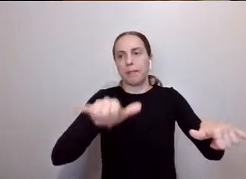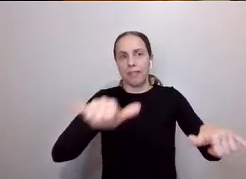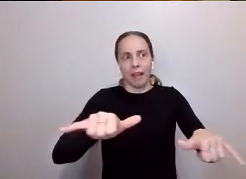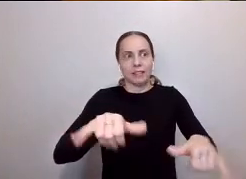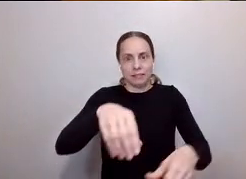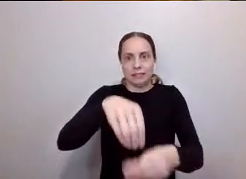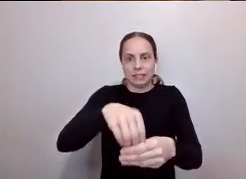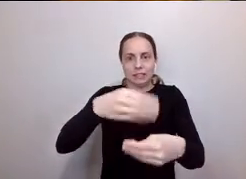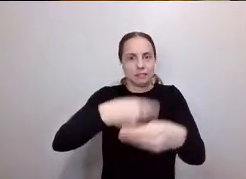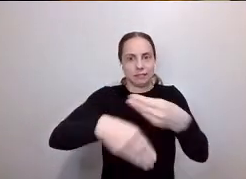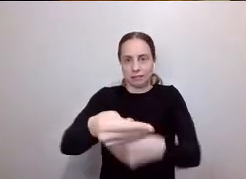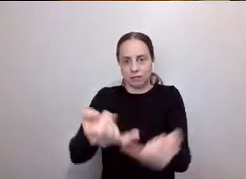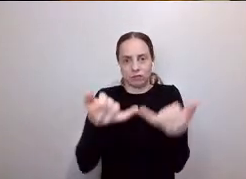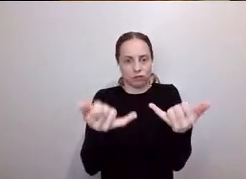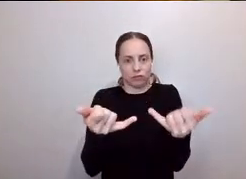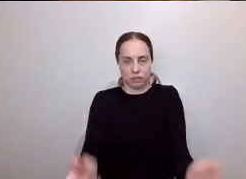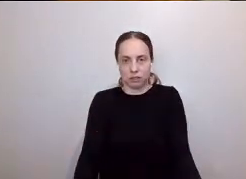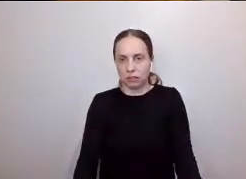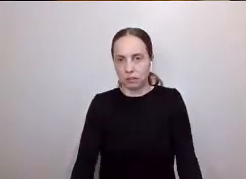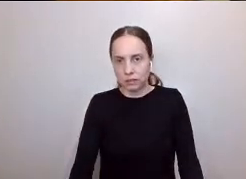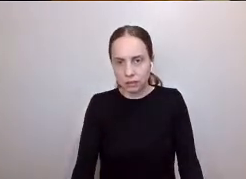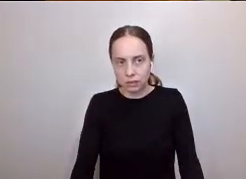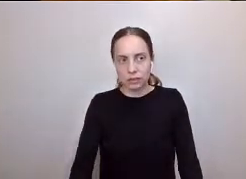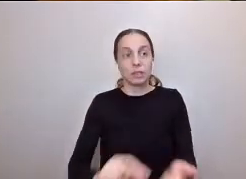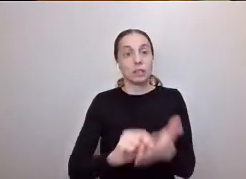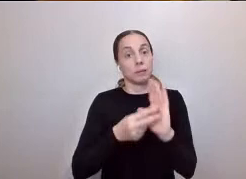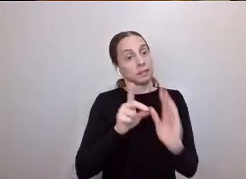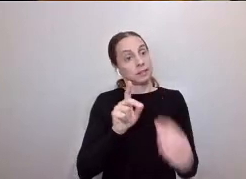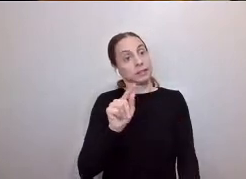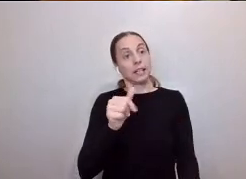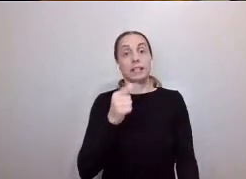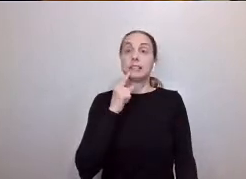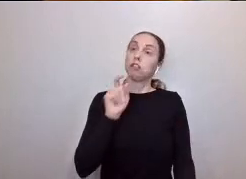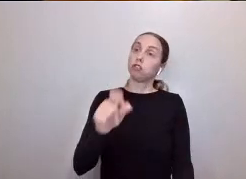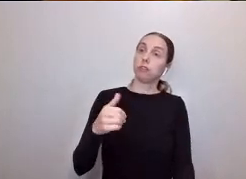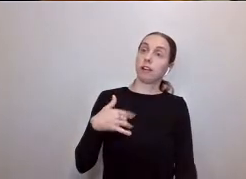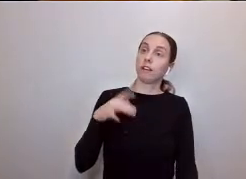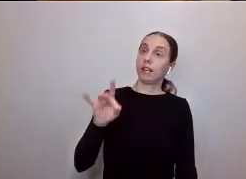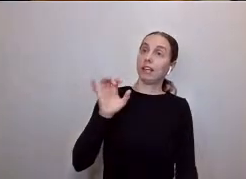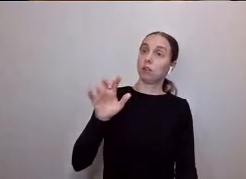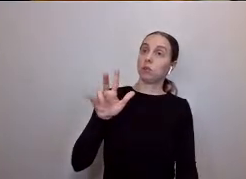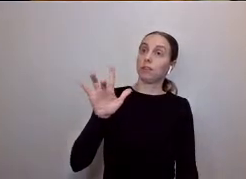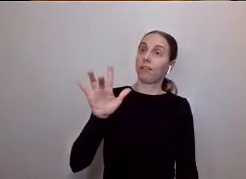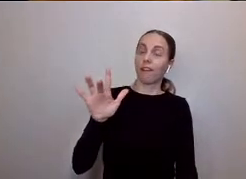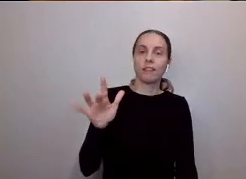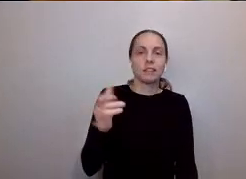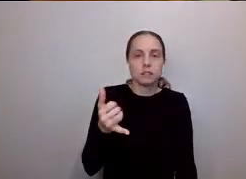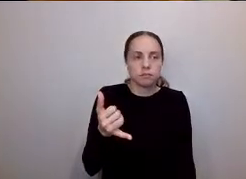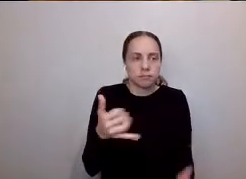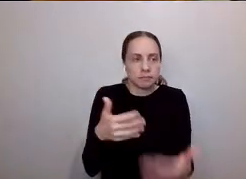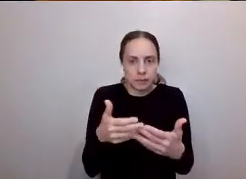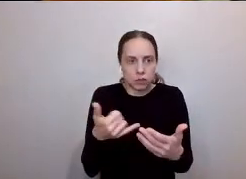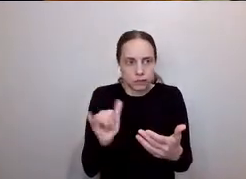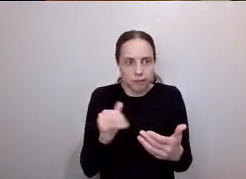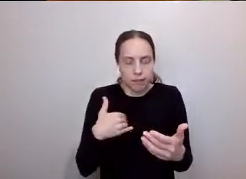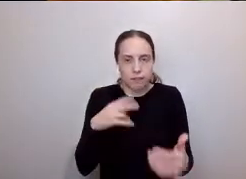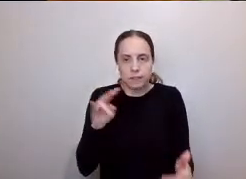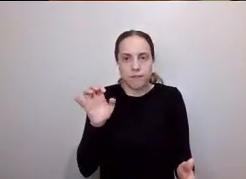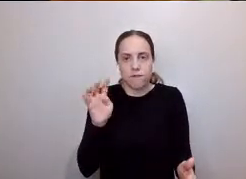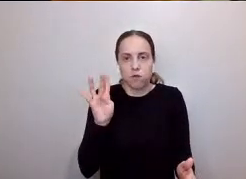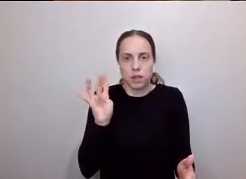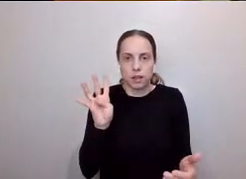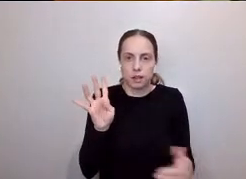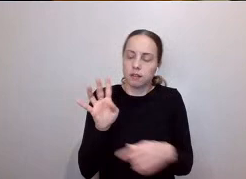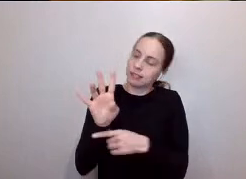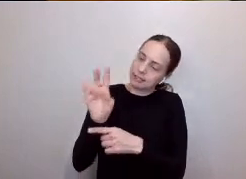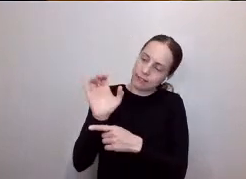the data says we should have 825, it doesn't matter. We still have 748. And I don't understand saying the responsible